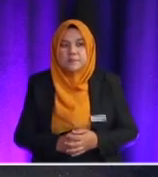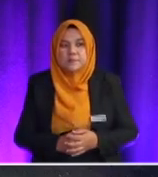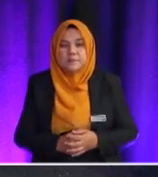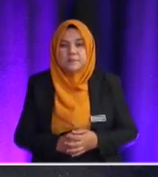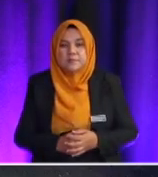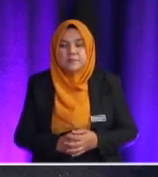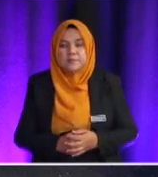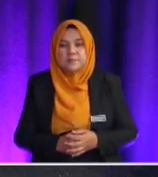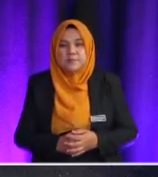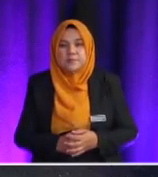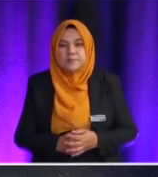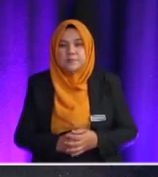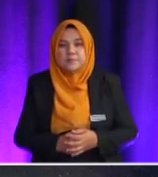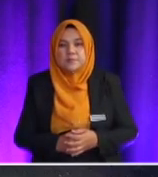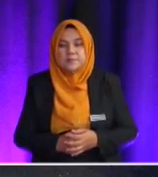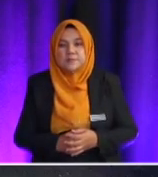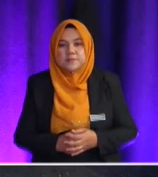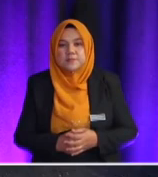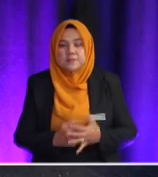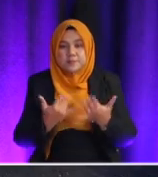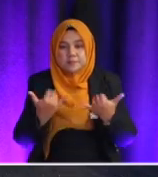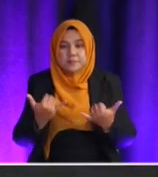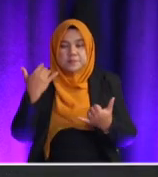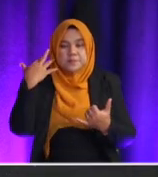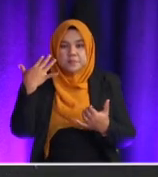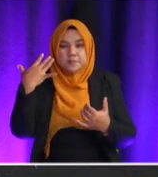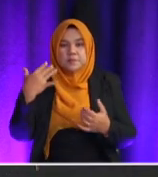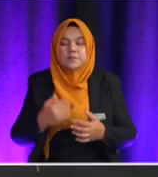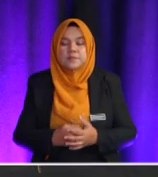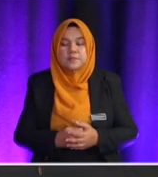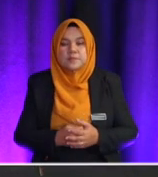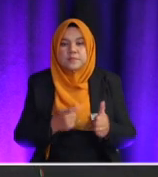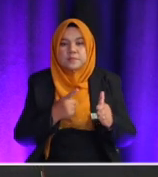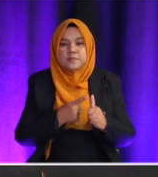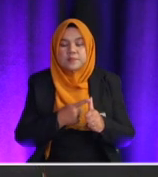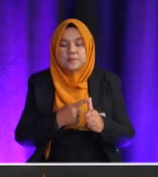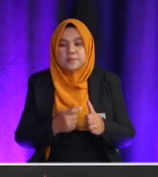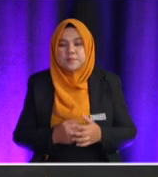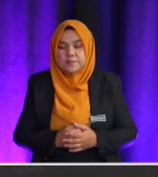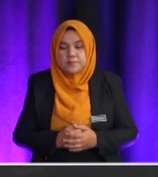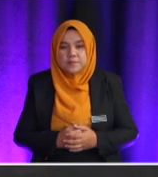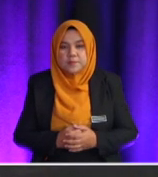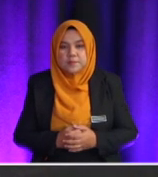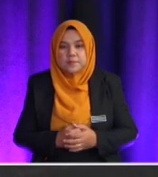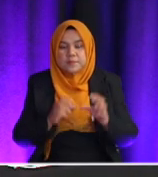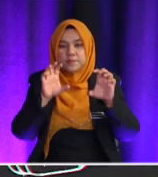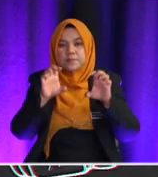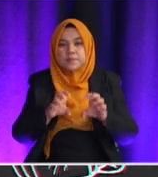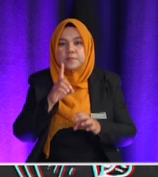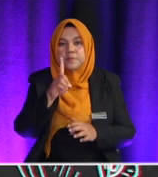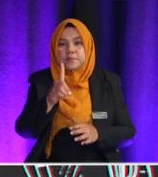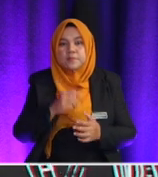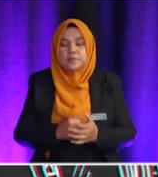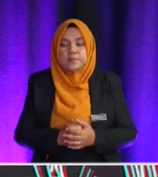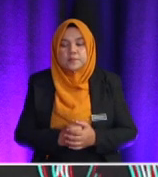Unit 9. Vocabulary and speaking. Personal issues. Exercise 1.